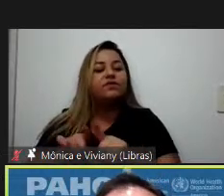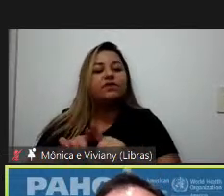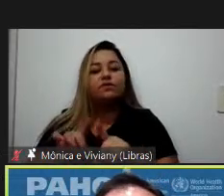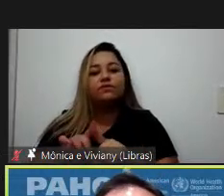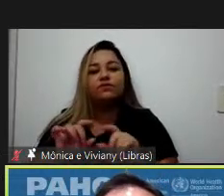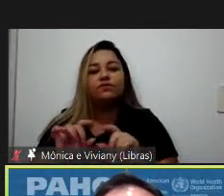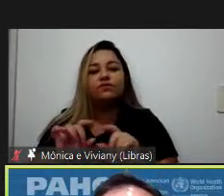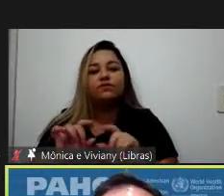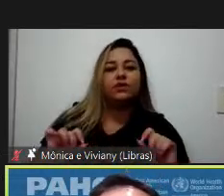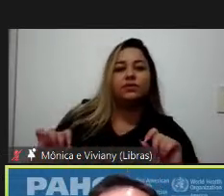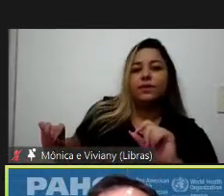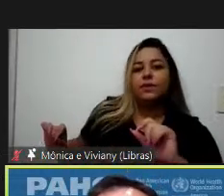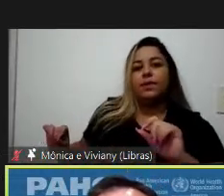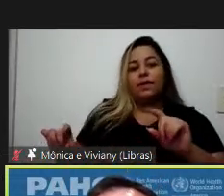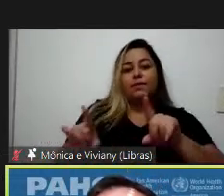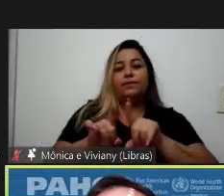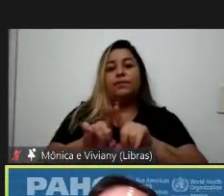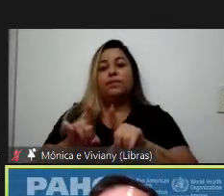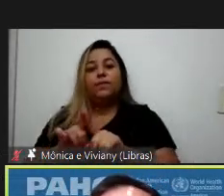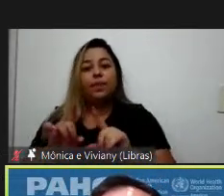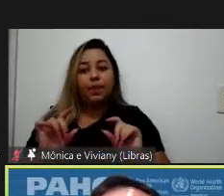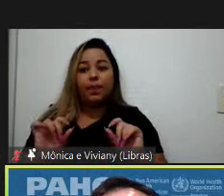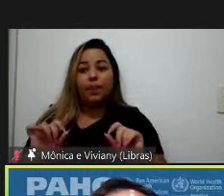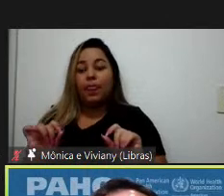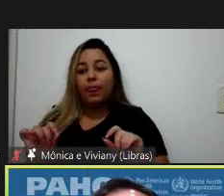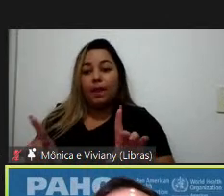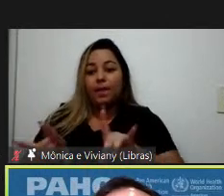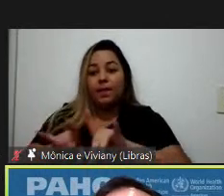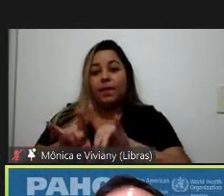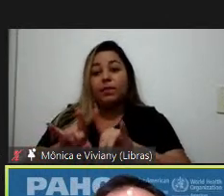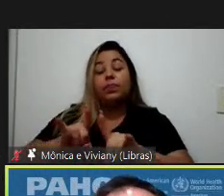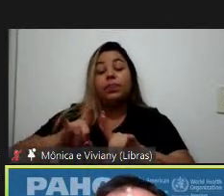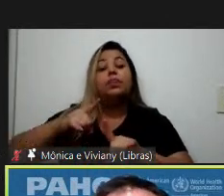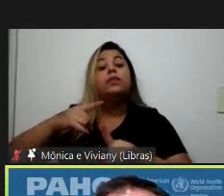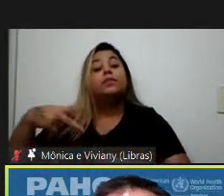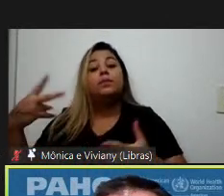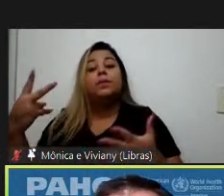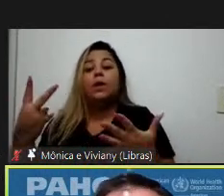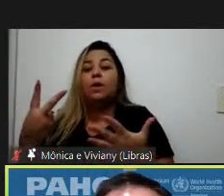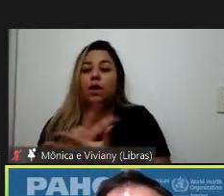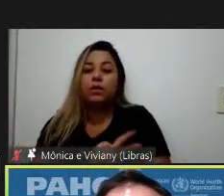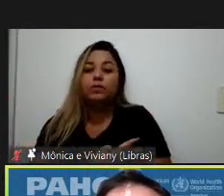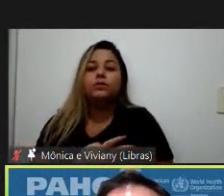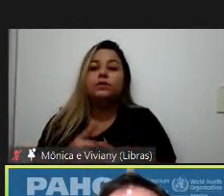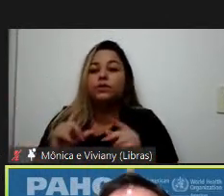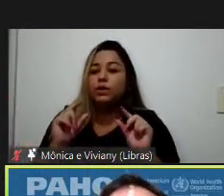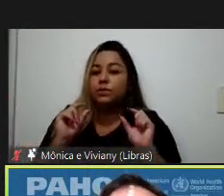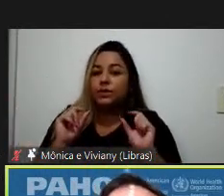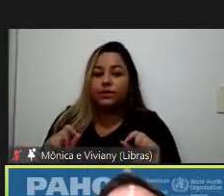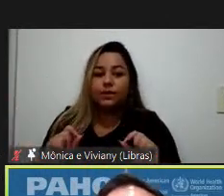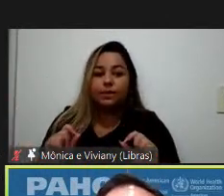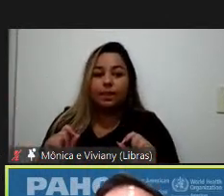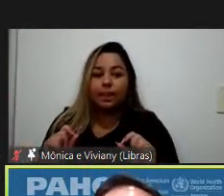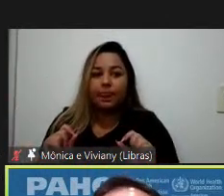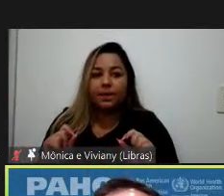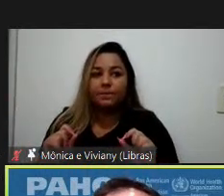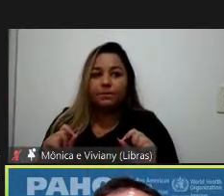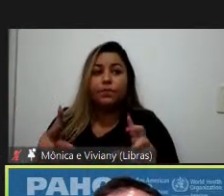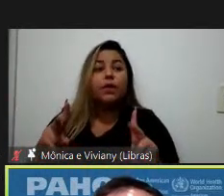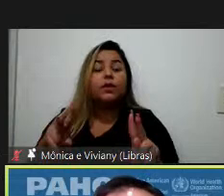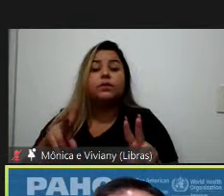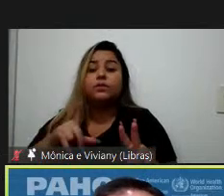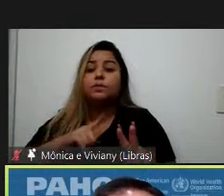associated with habits that are not healthy related with food, nutrition. This takes into